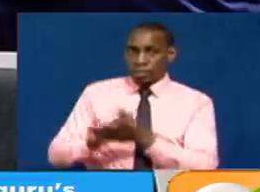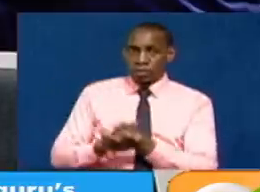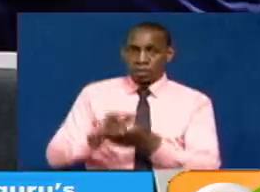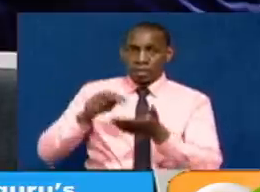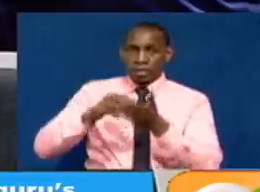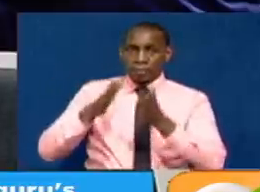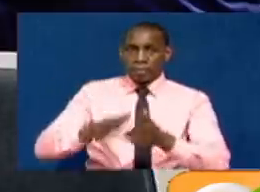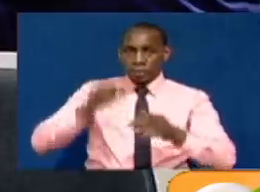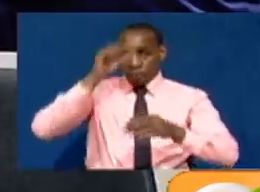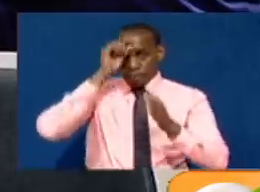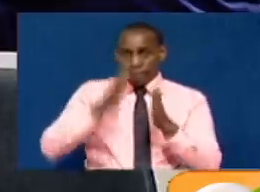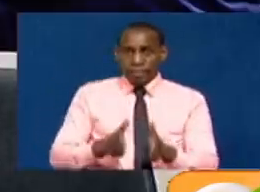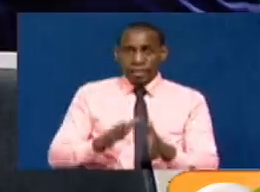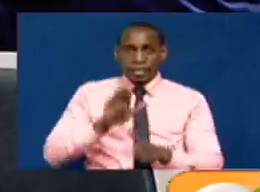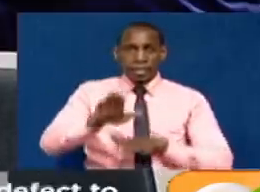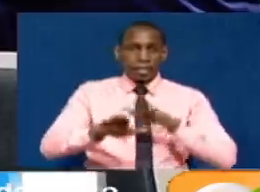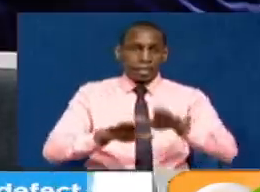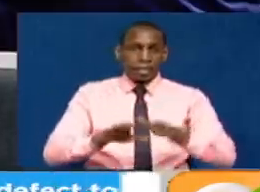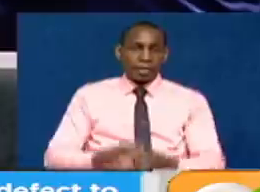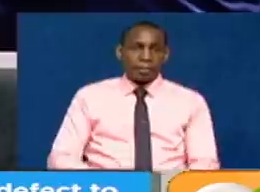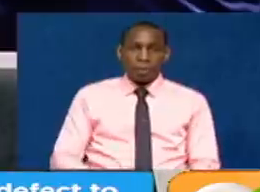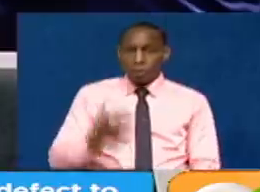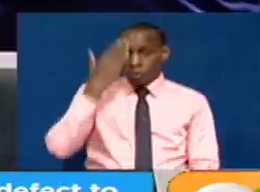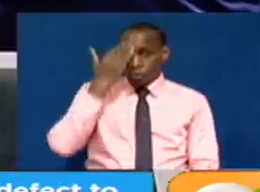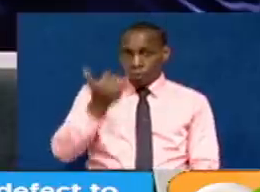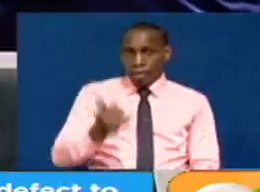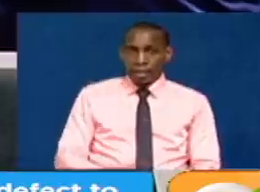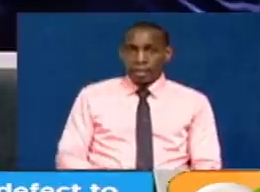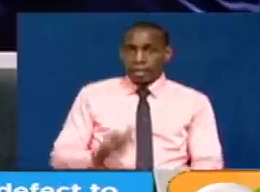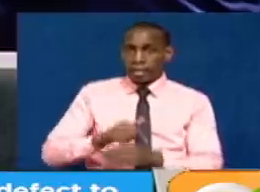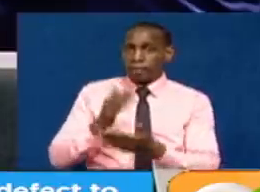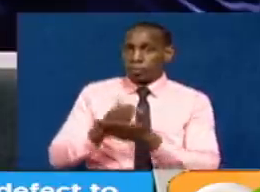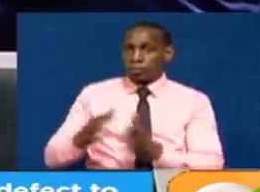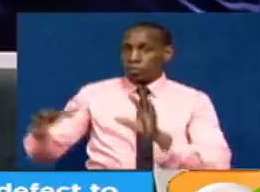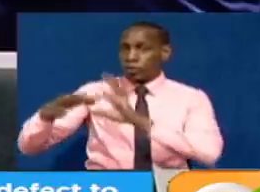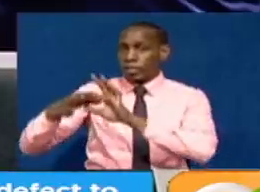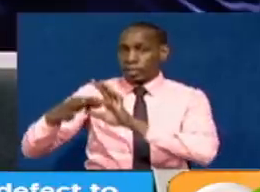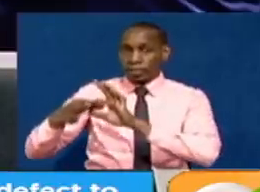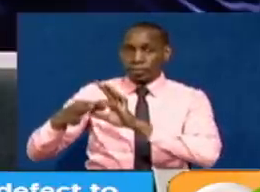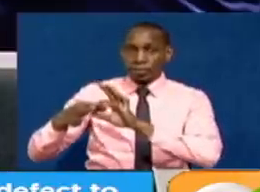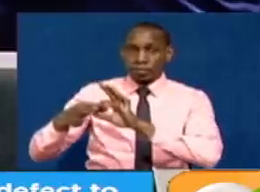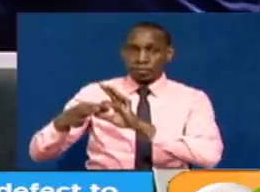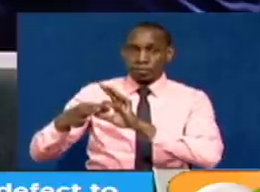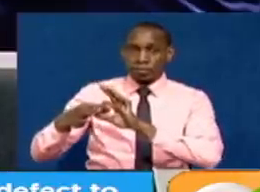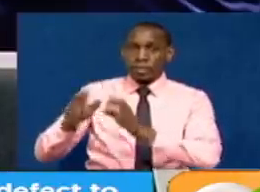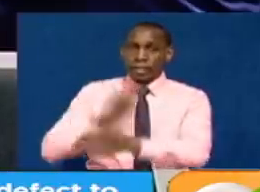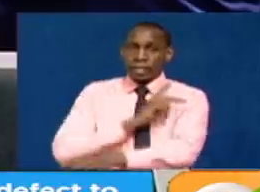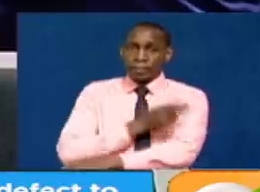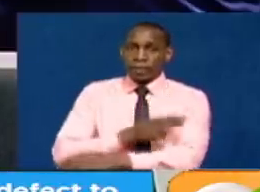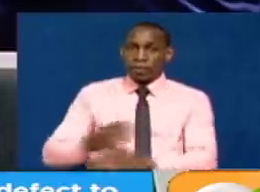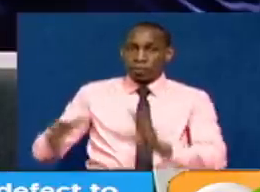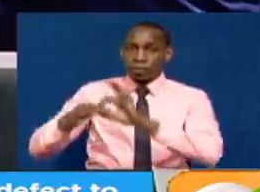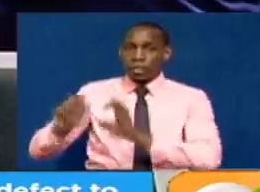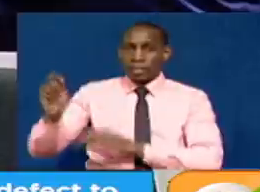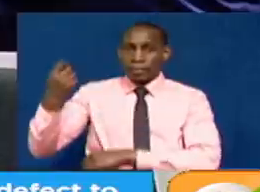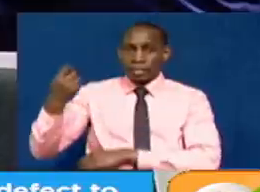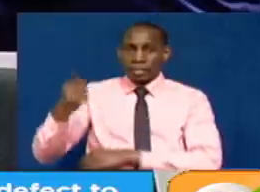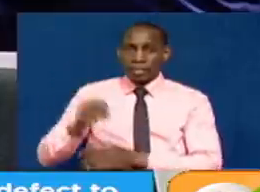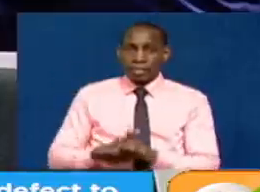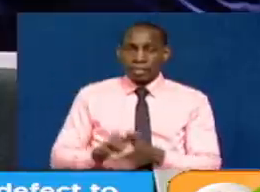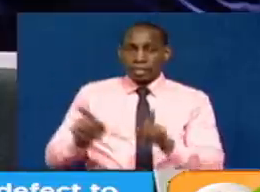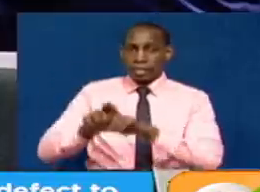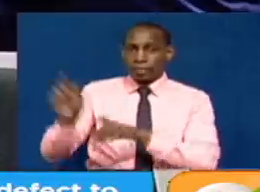for governor of Kirinyaga. Because when you are close to power, when you're close to the president who comes from the same